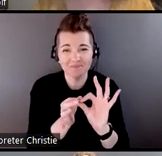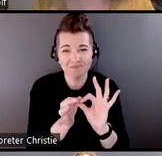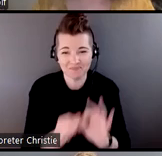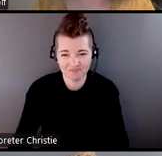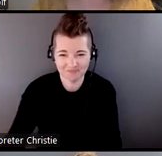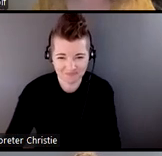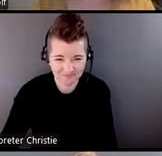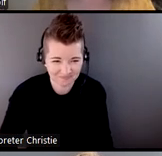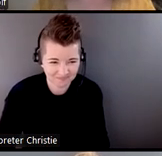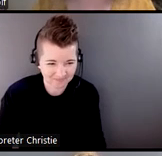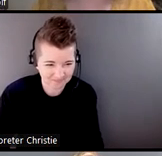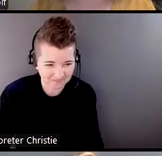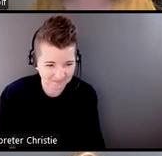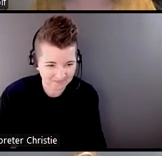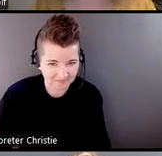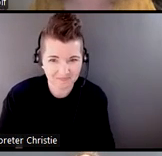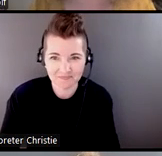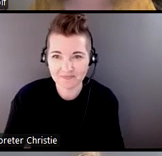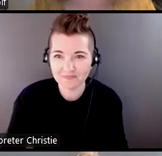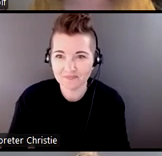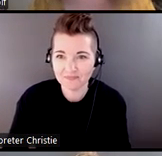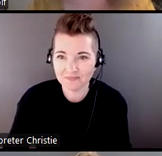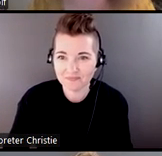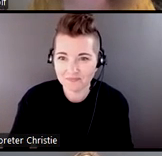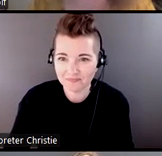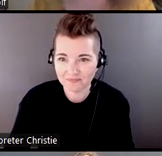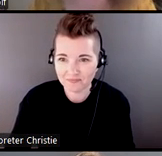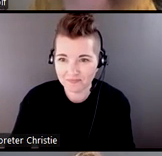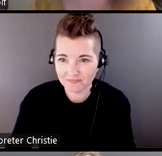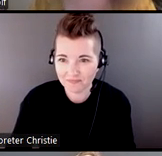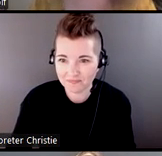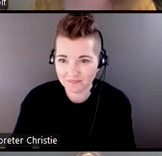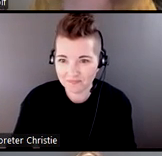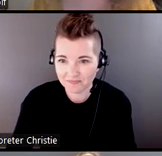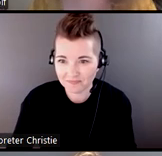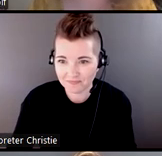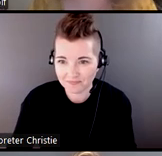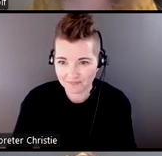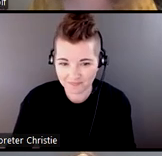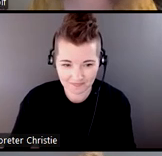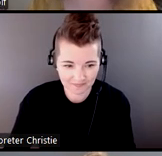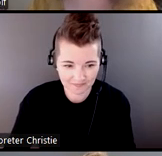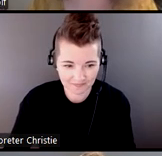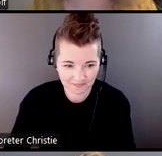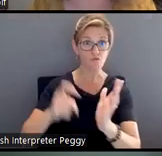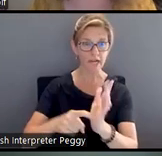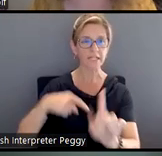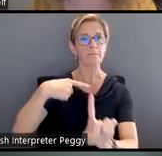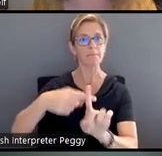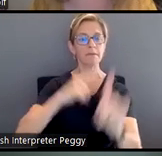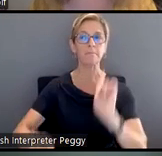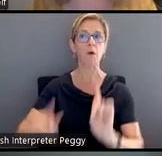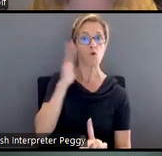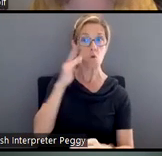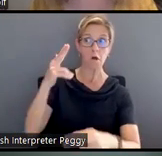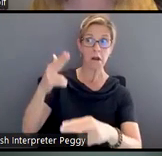Again, branding is really important, and that's having a strong positive perception of your organization, how you are seen by learners and by